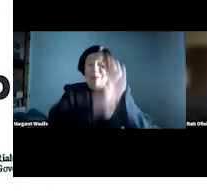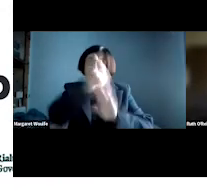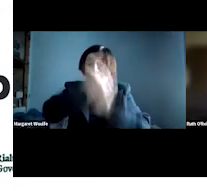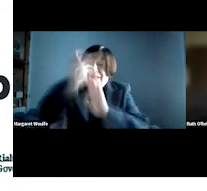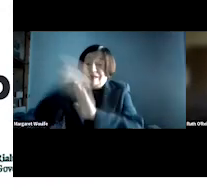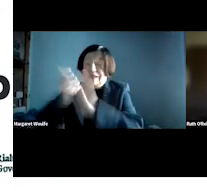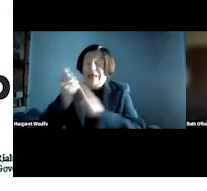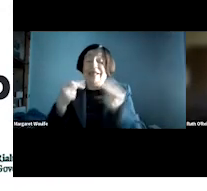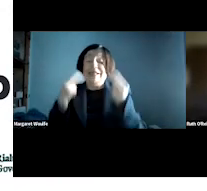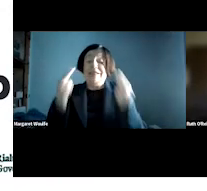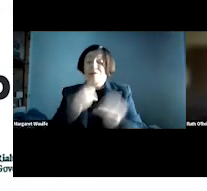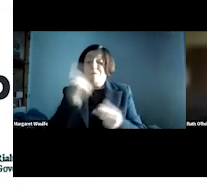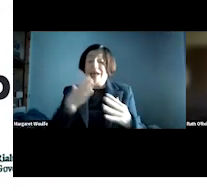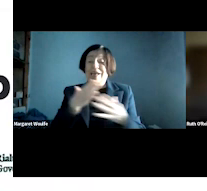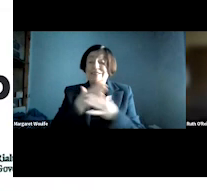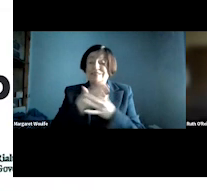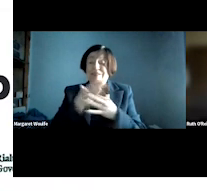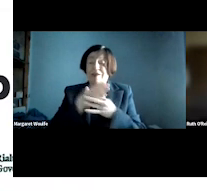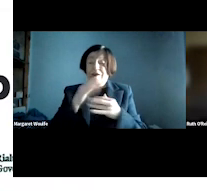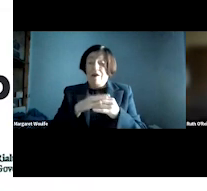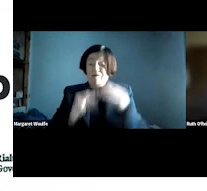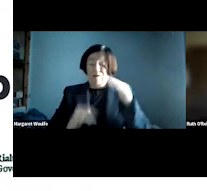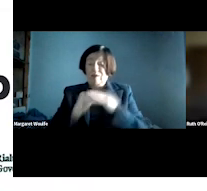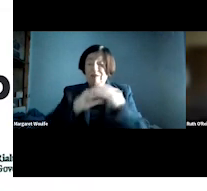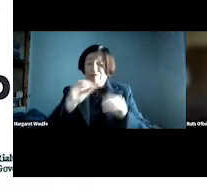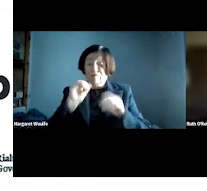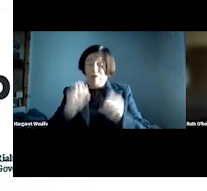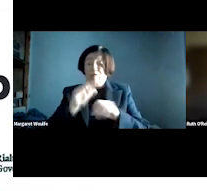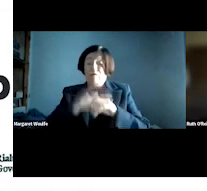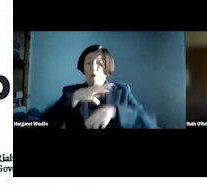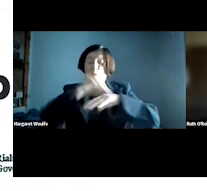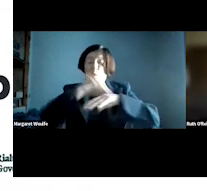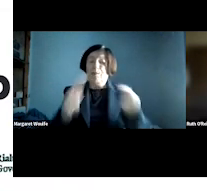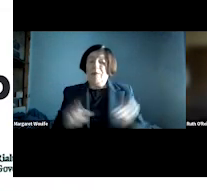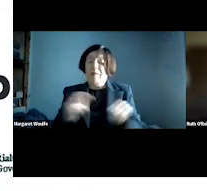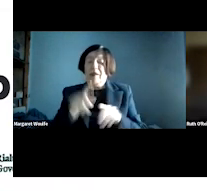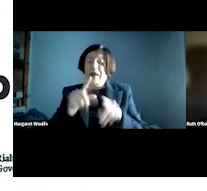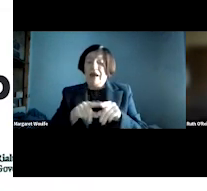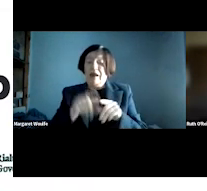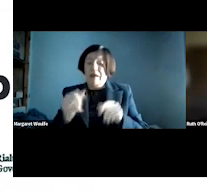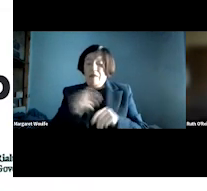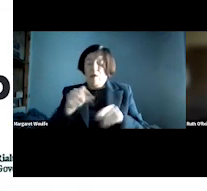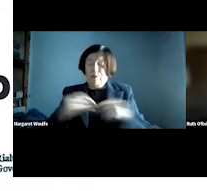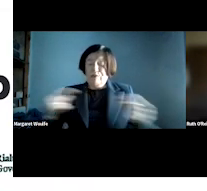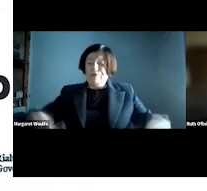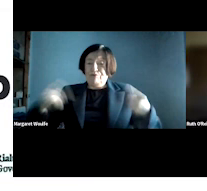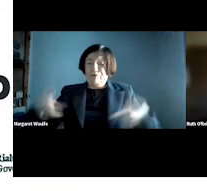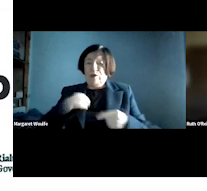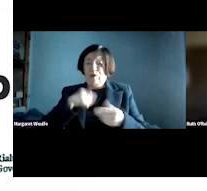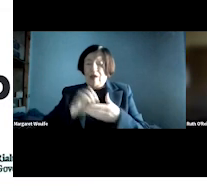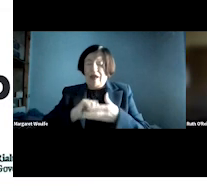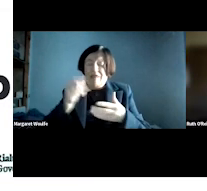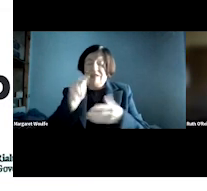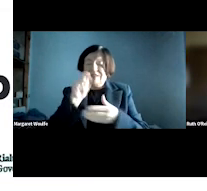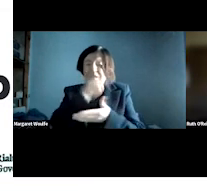that are required to be in excess of minimum sizes are suitable for older people and mobility impaired people, and to develop a template layout